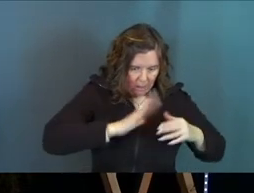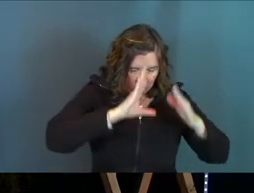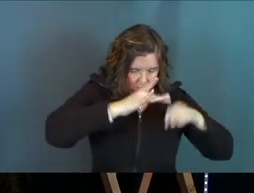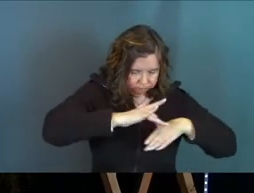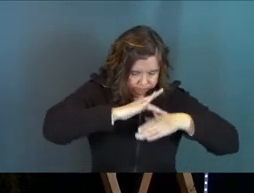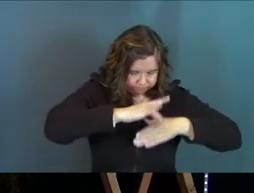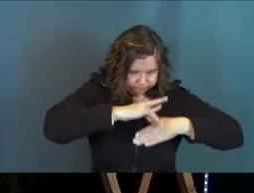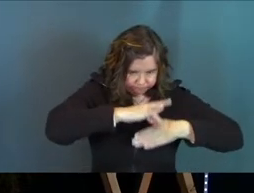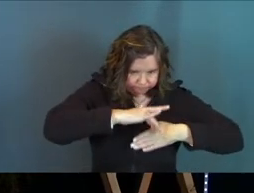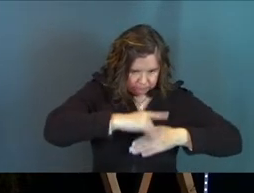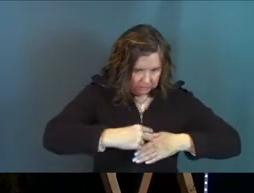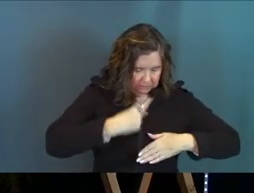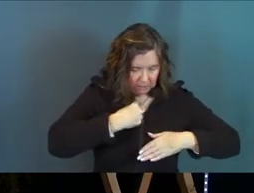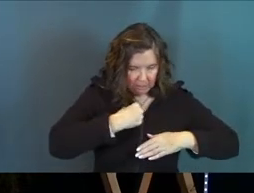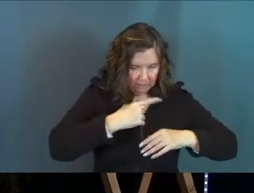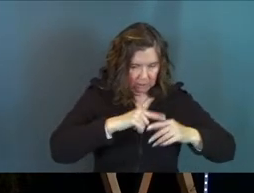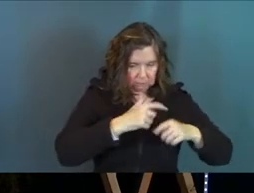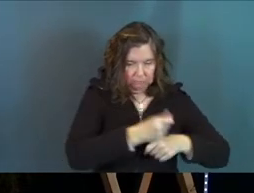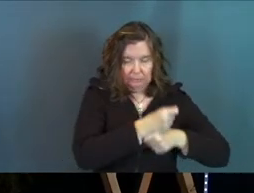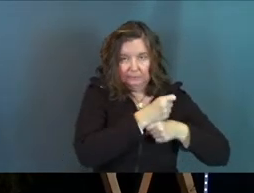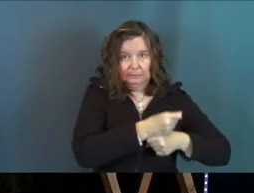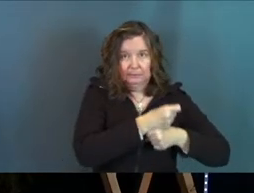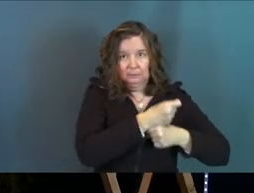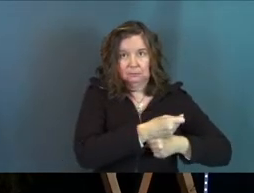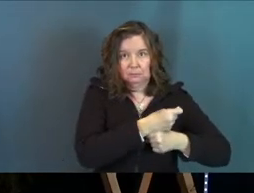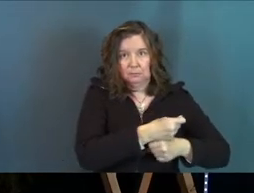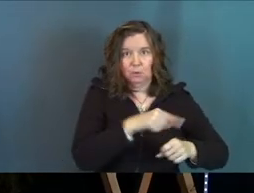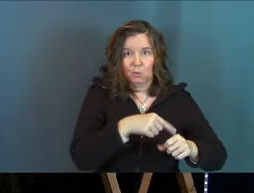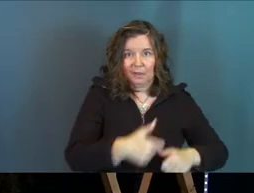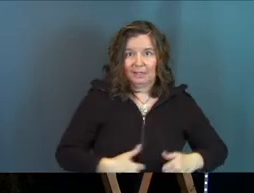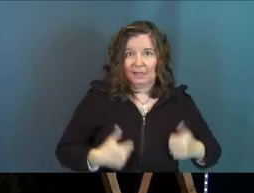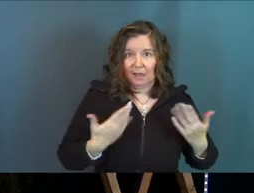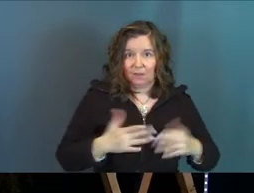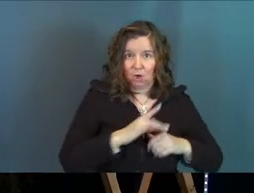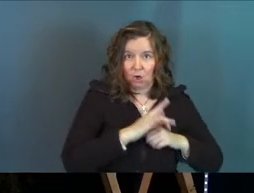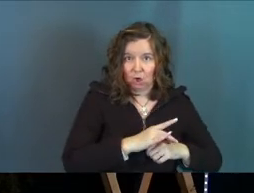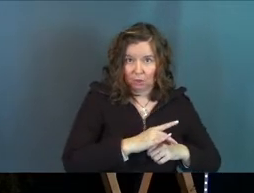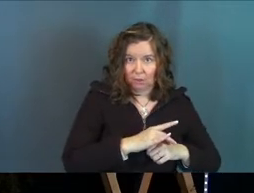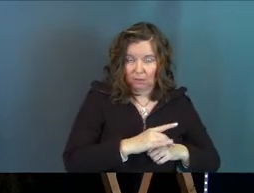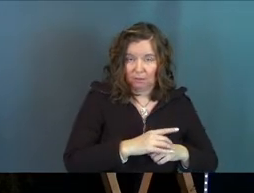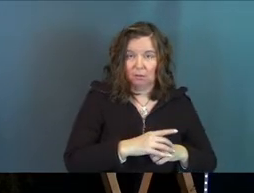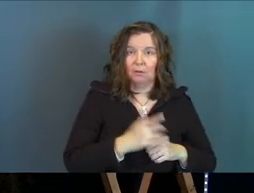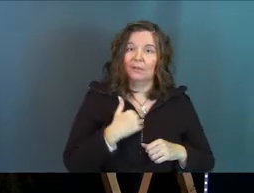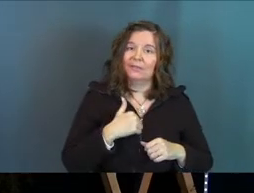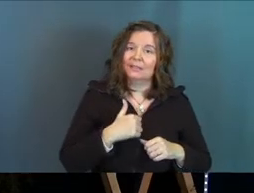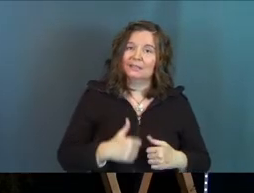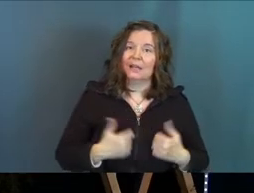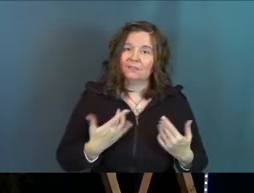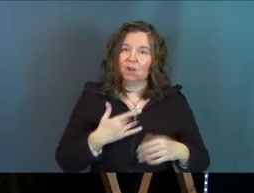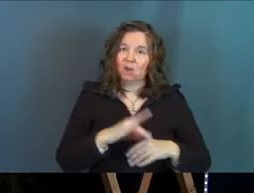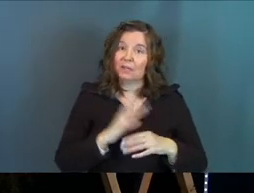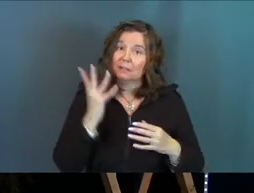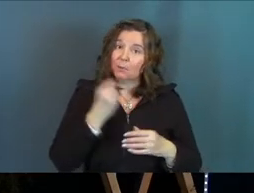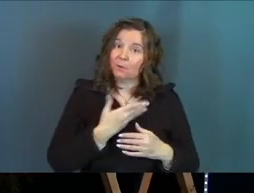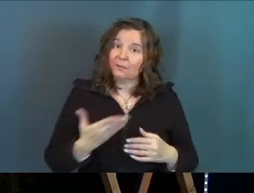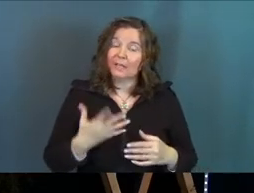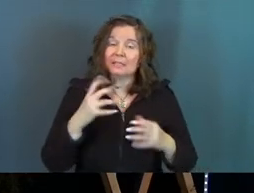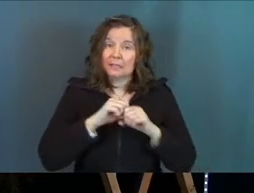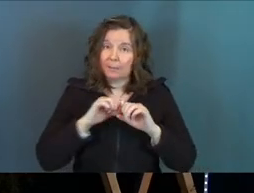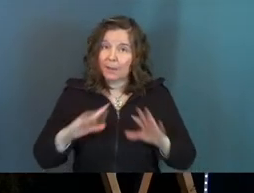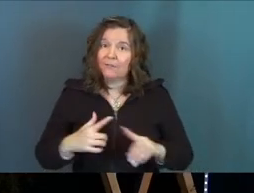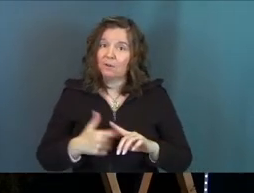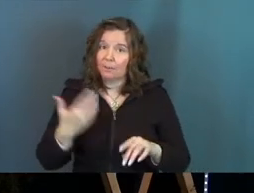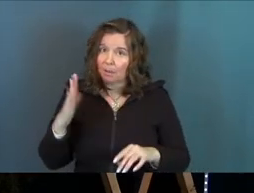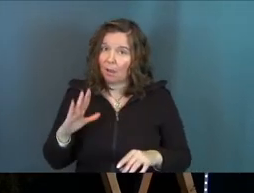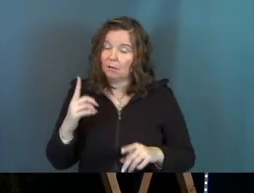stuck on and you're clinging to and focused on this life here on earth, okay? this life here on earth is a beautiful thing. It's a blessing